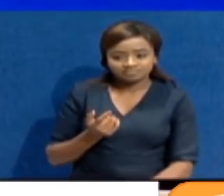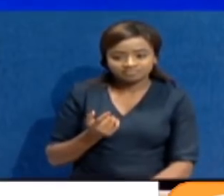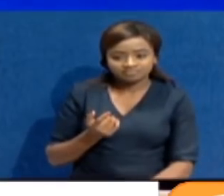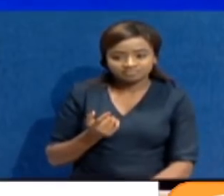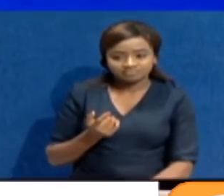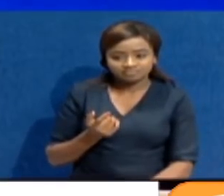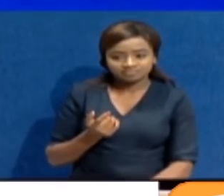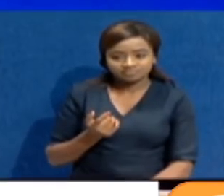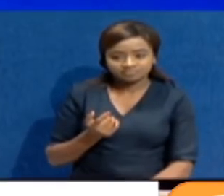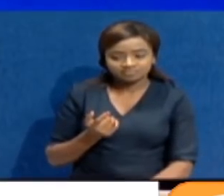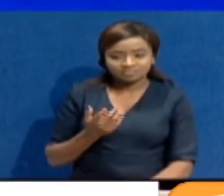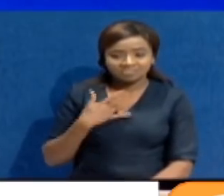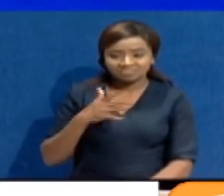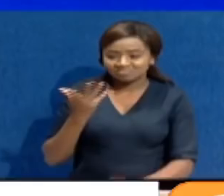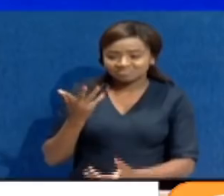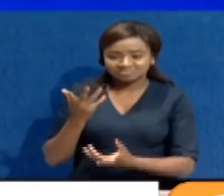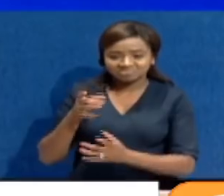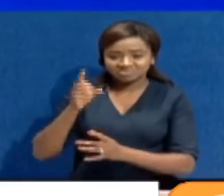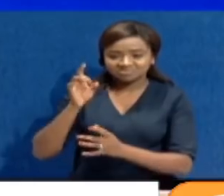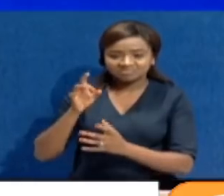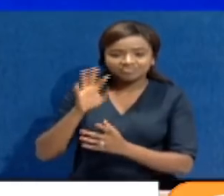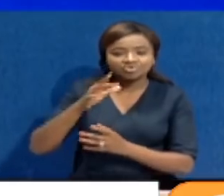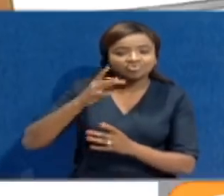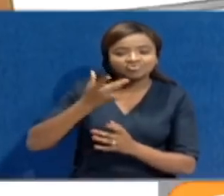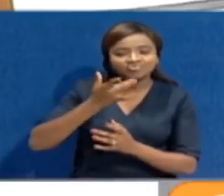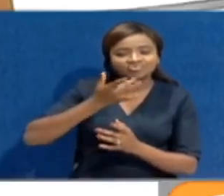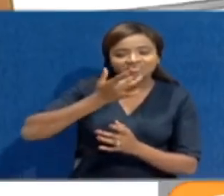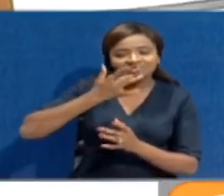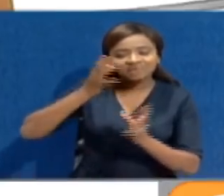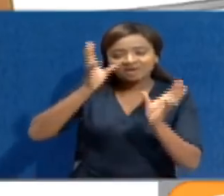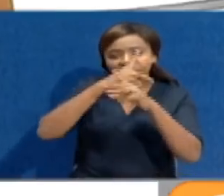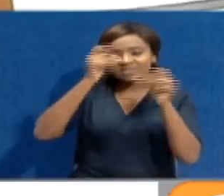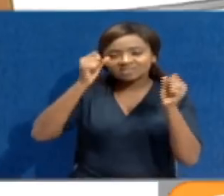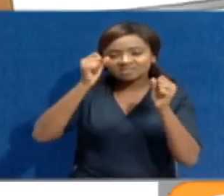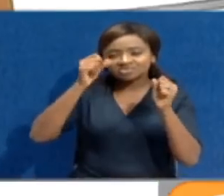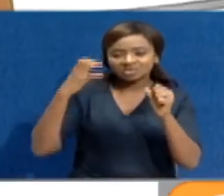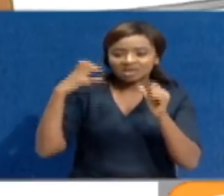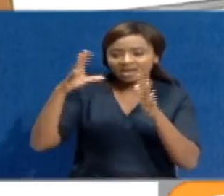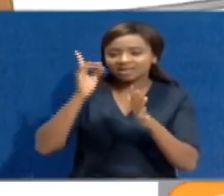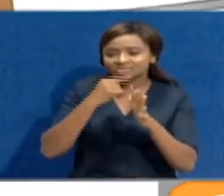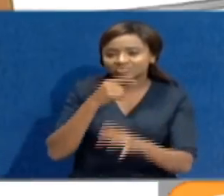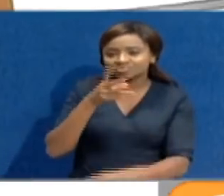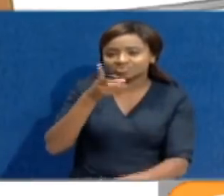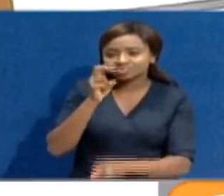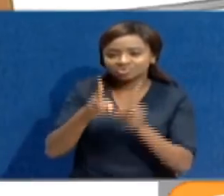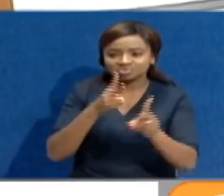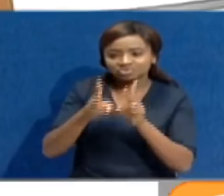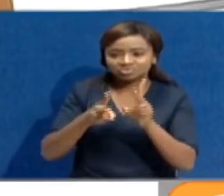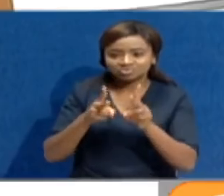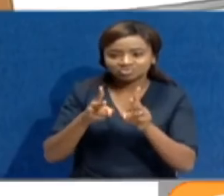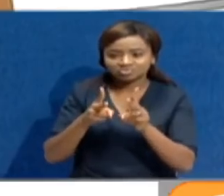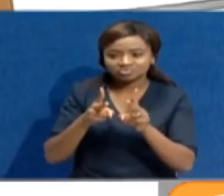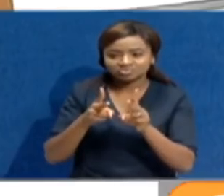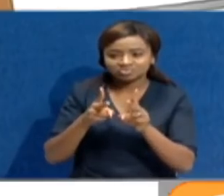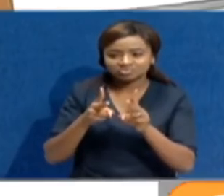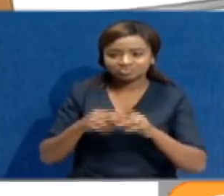can undermine President Uhuru Kenyatta. Who is your preferred presidential candidate in 2022? Yeah, for me, I belong to the school of thought what